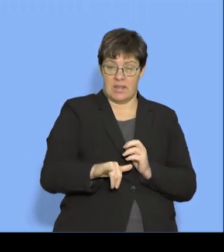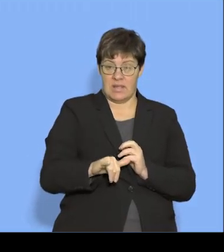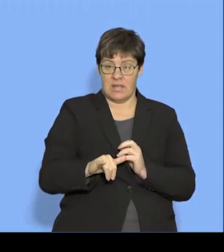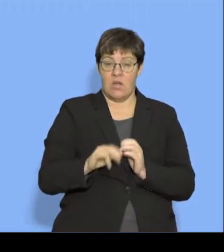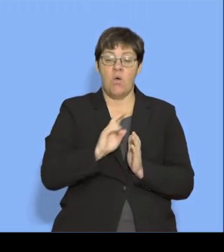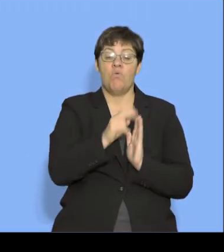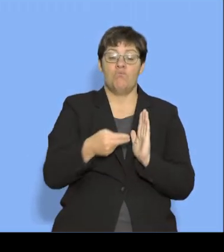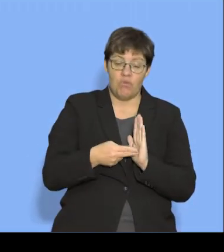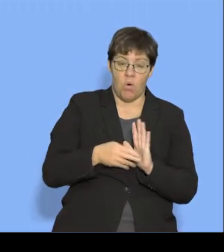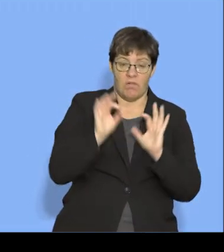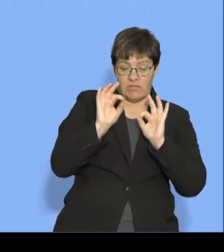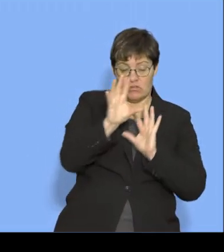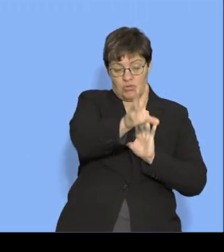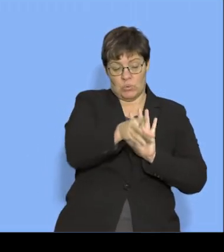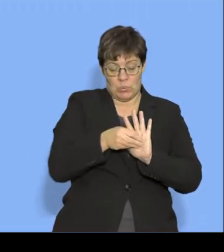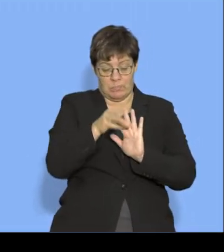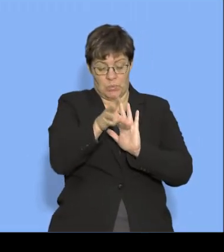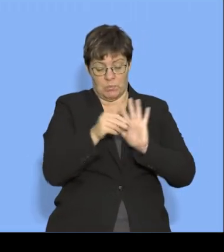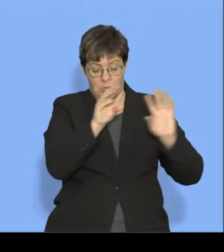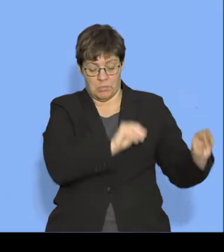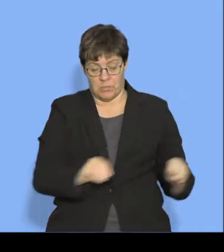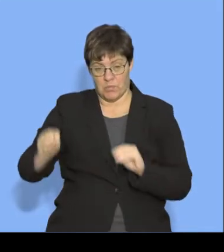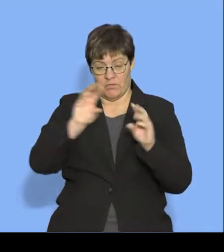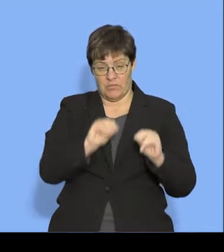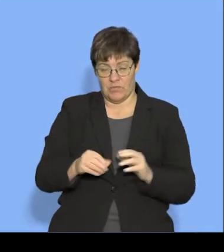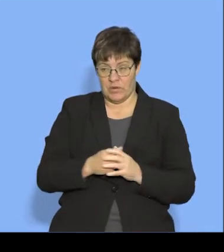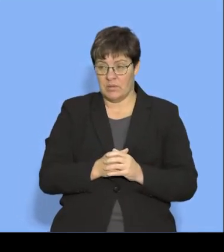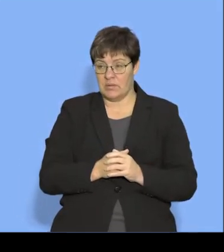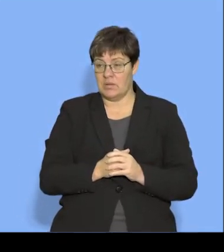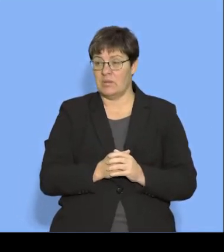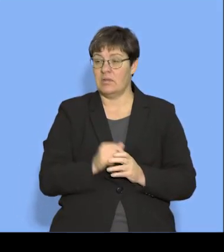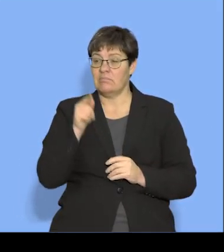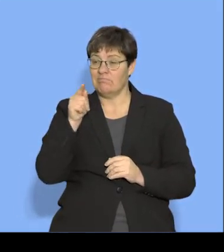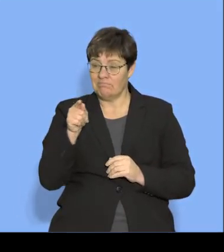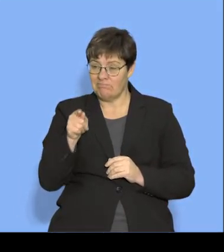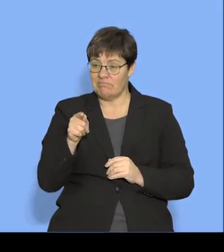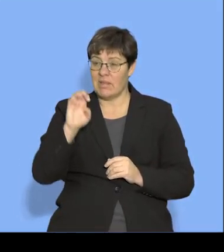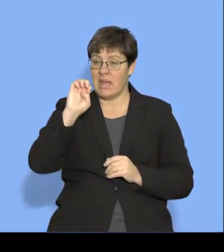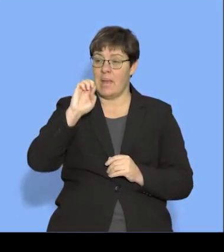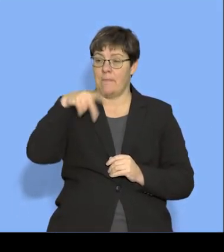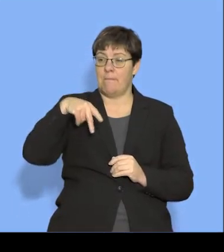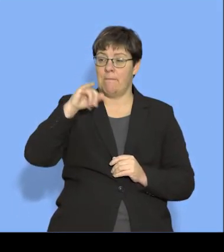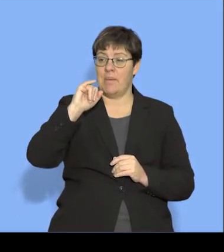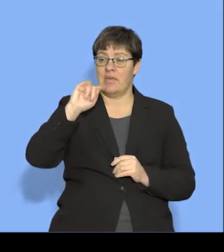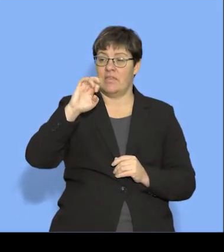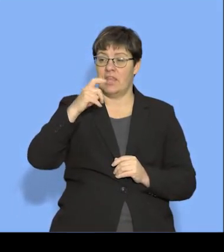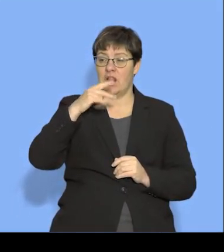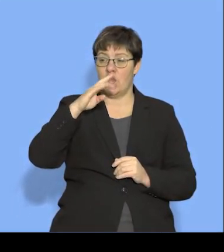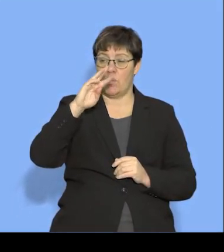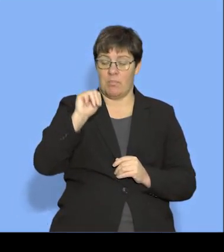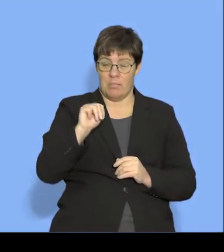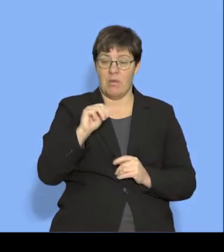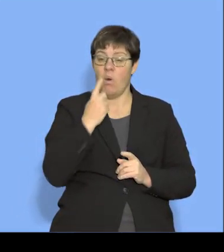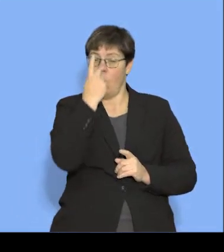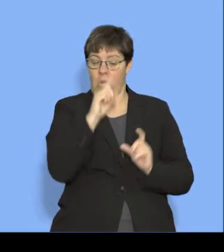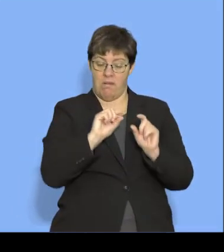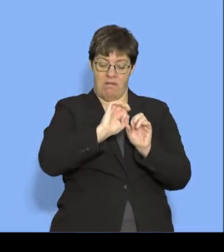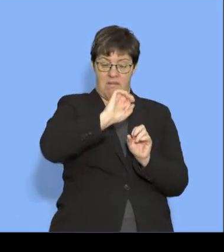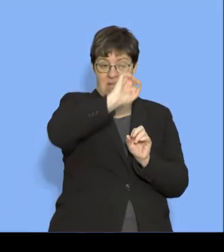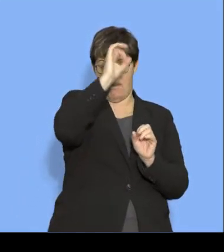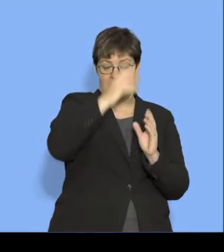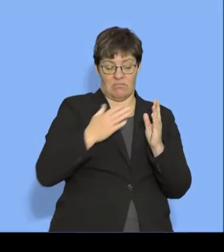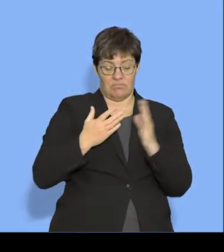playing an important role in efficient absorption. The epithelial is only one layer thick, as we've just discussed, allowing for nutrients